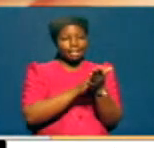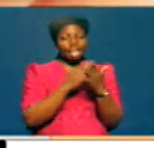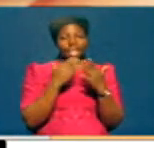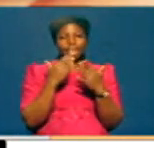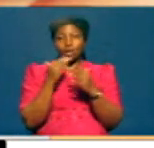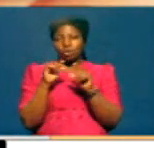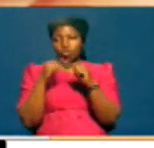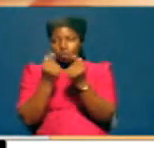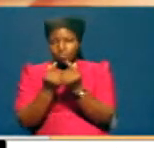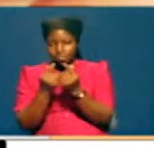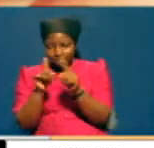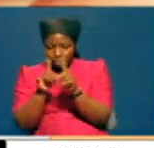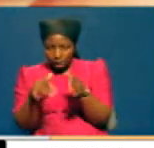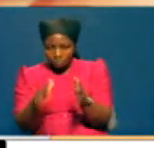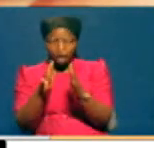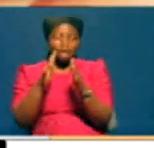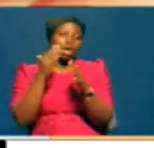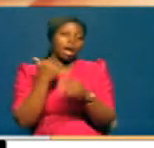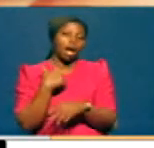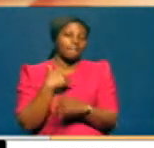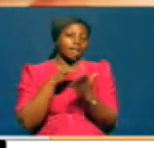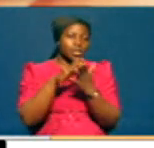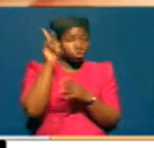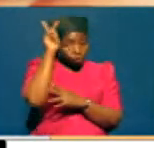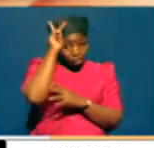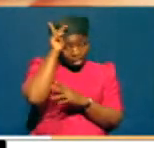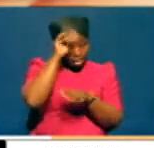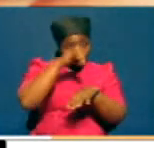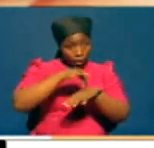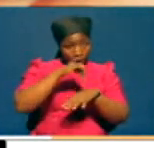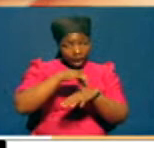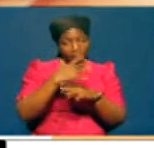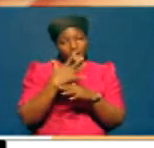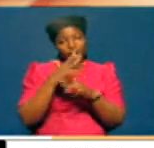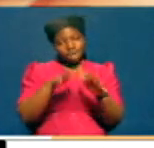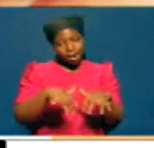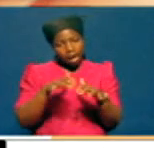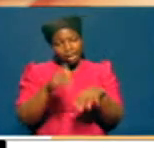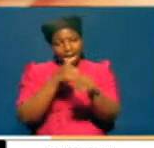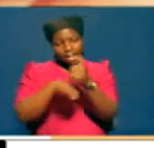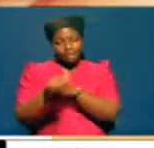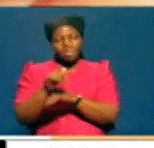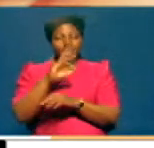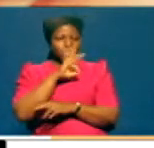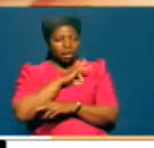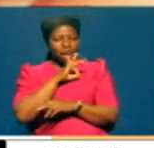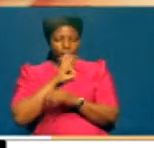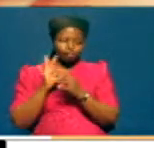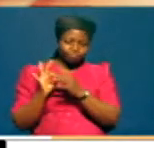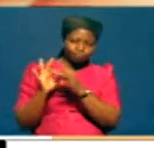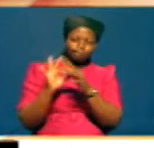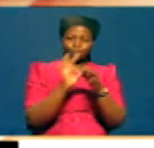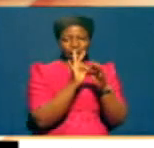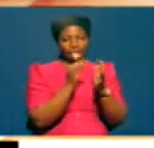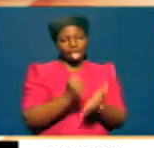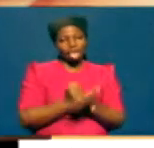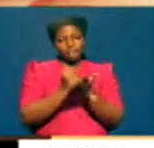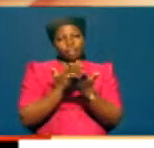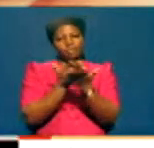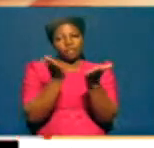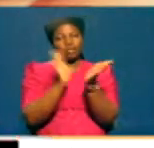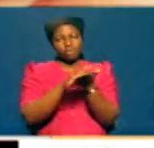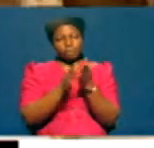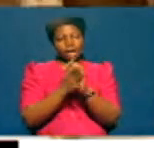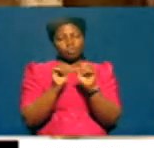activities. The family says the benefits of pulling together under one umbrella have helped them become socially accountable to each